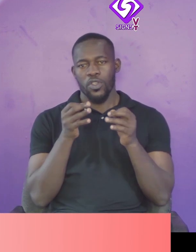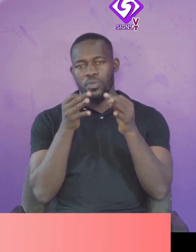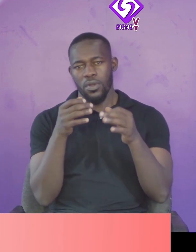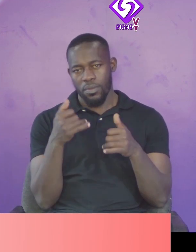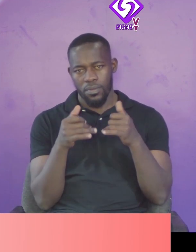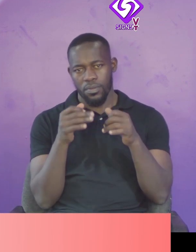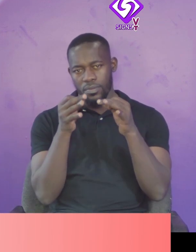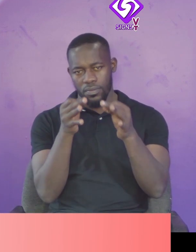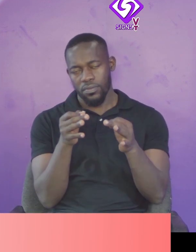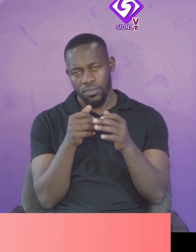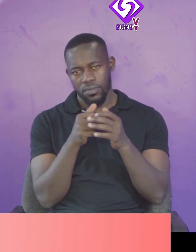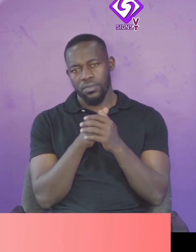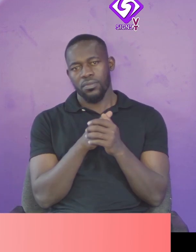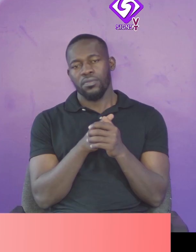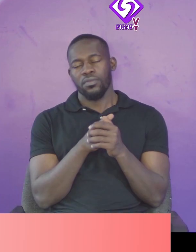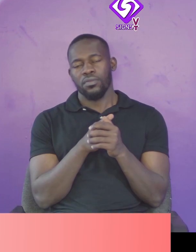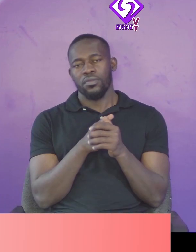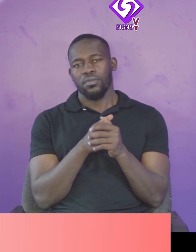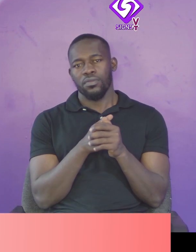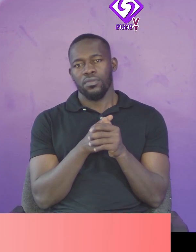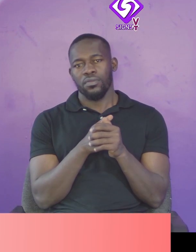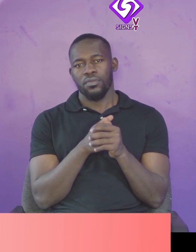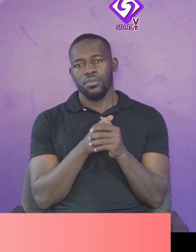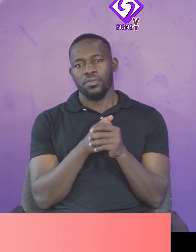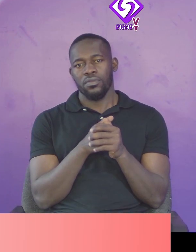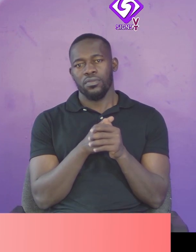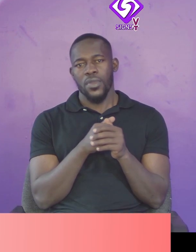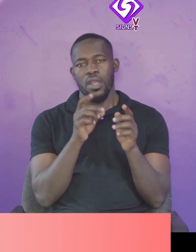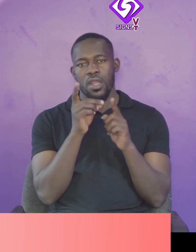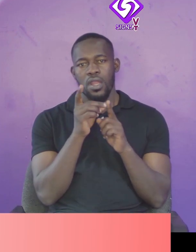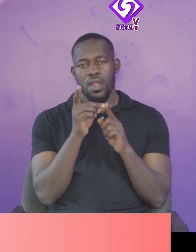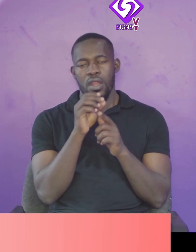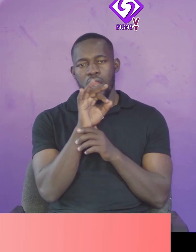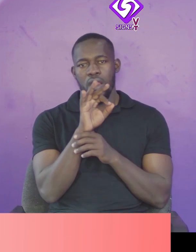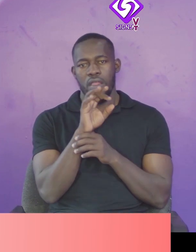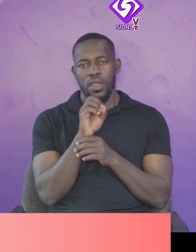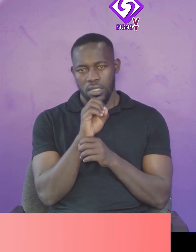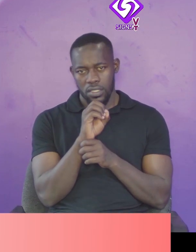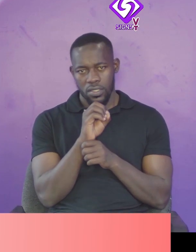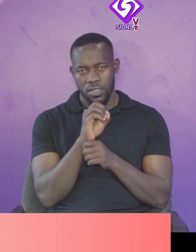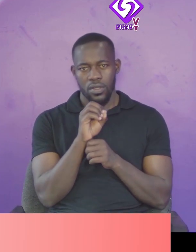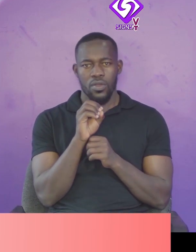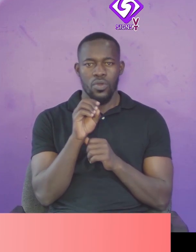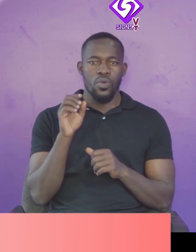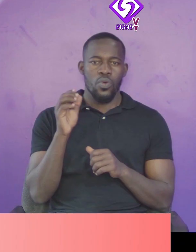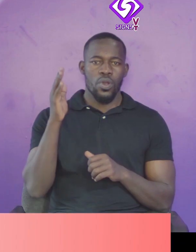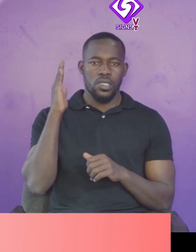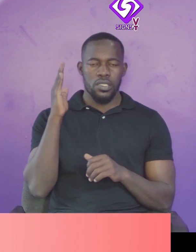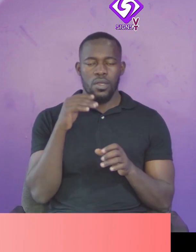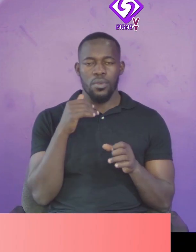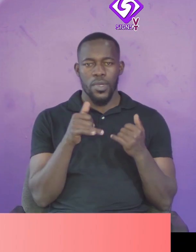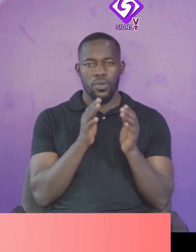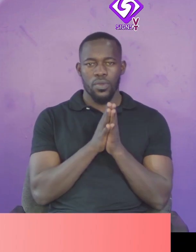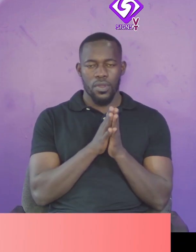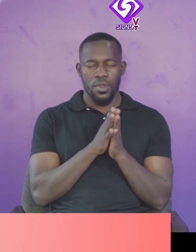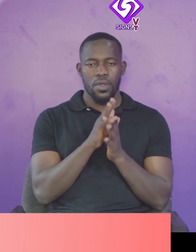on 30th, let's start the game that we had on 30th. We had Ulinzi Stars versus